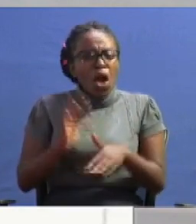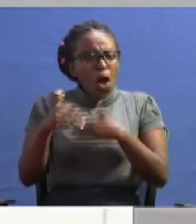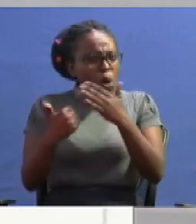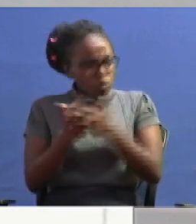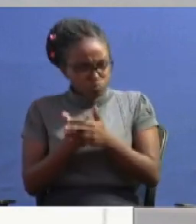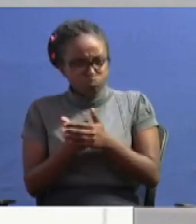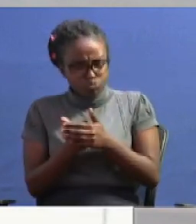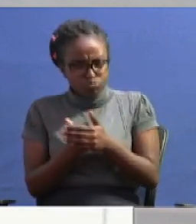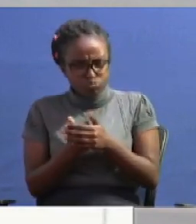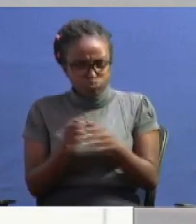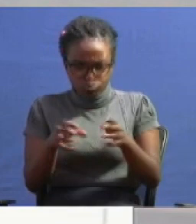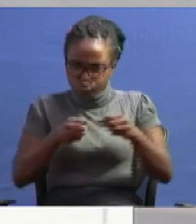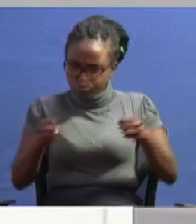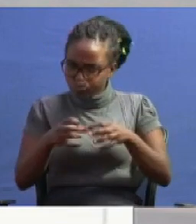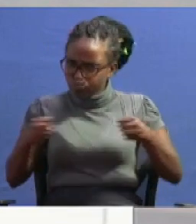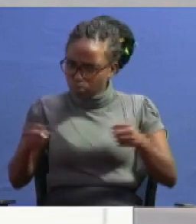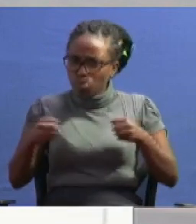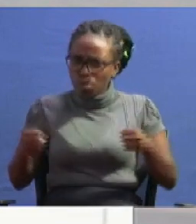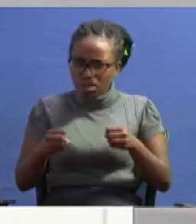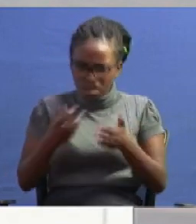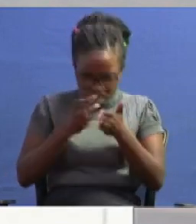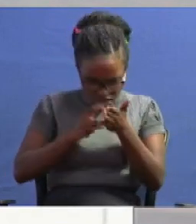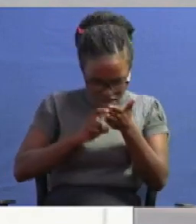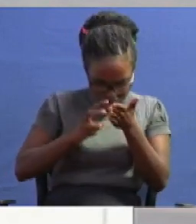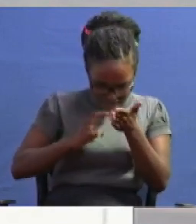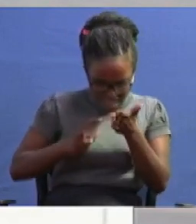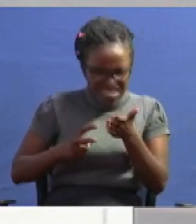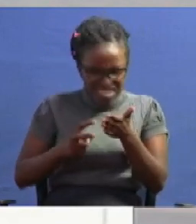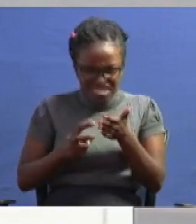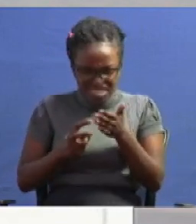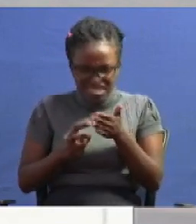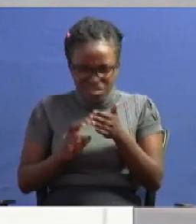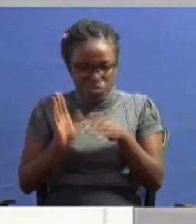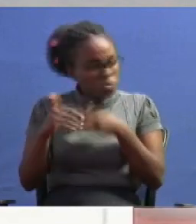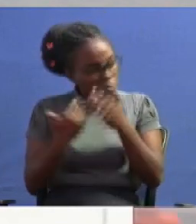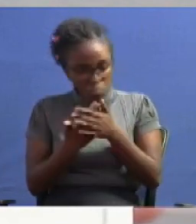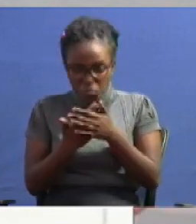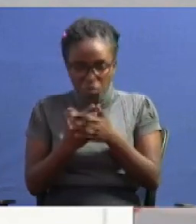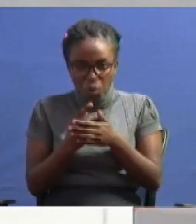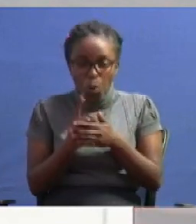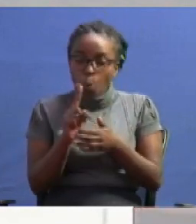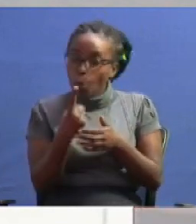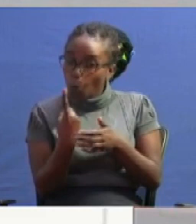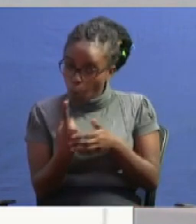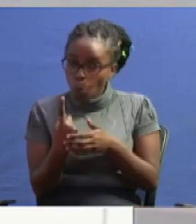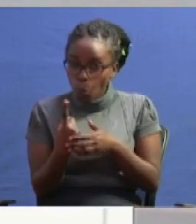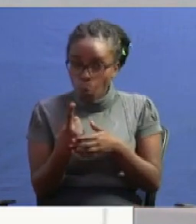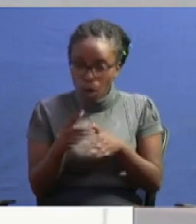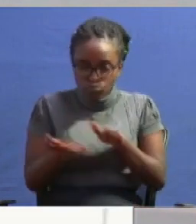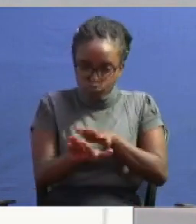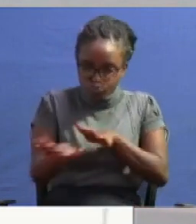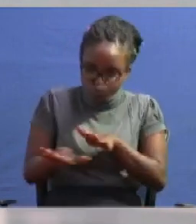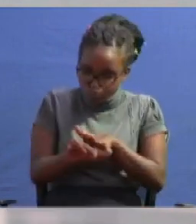then what do you read in his tone? Do you think maybe this is someone who has interacted with the ground and things